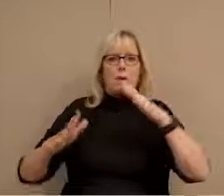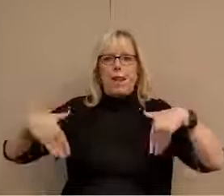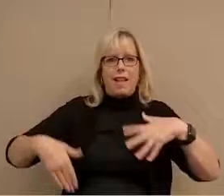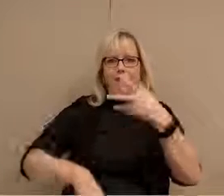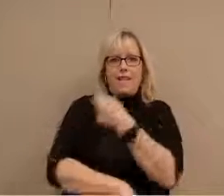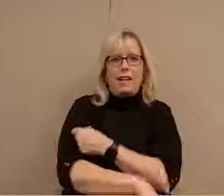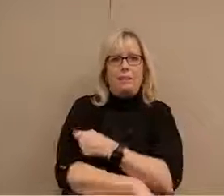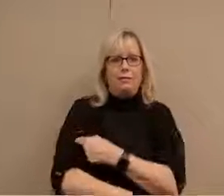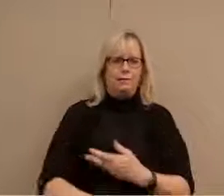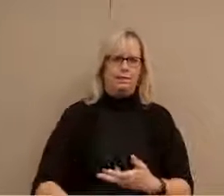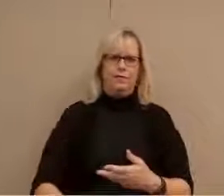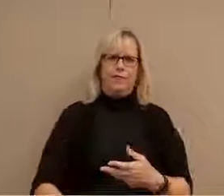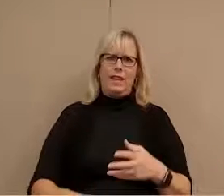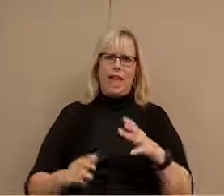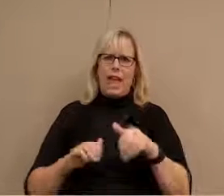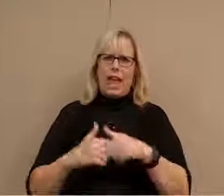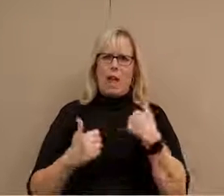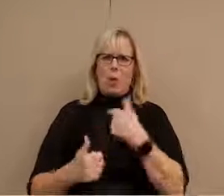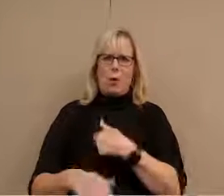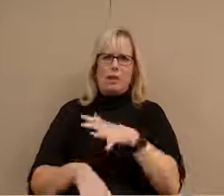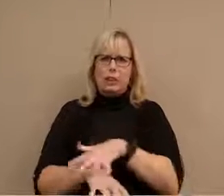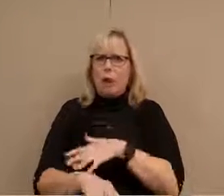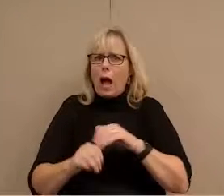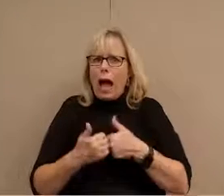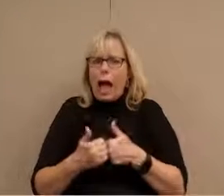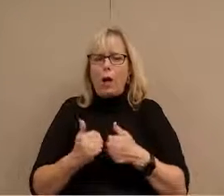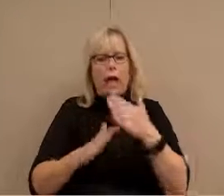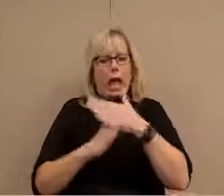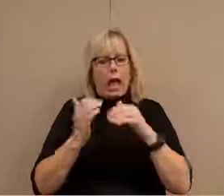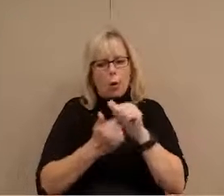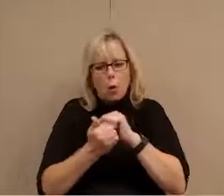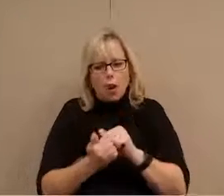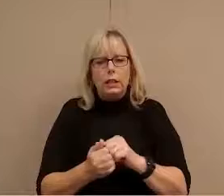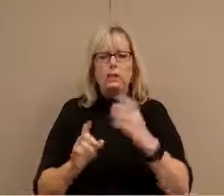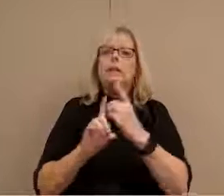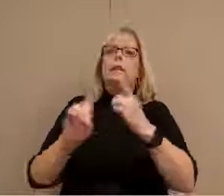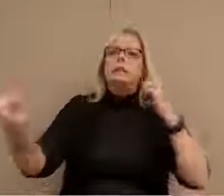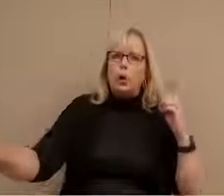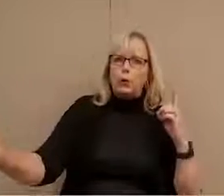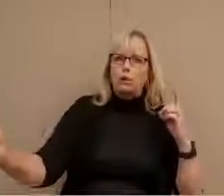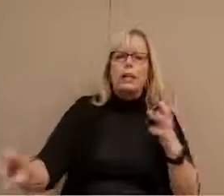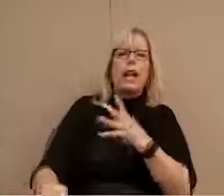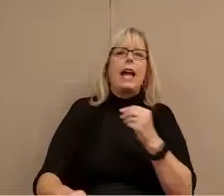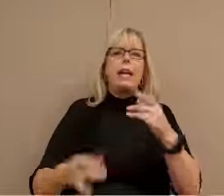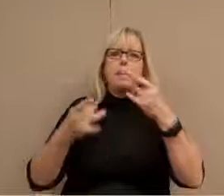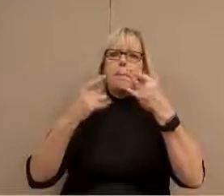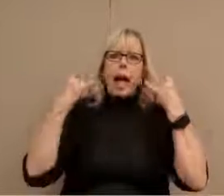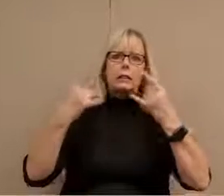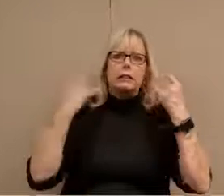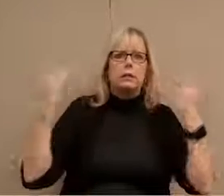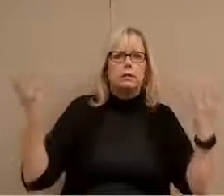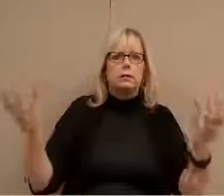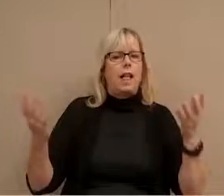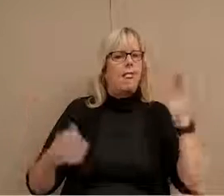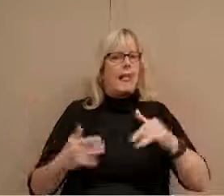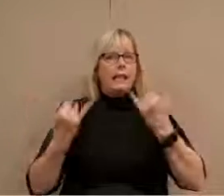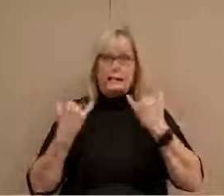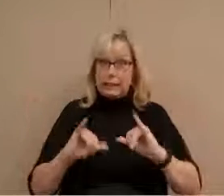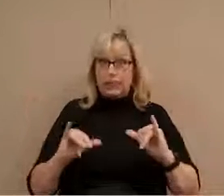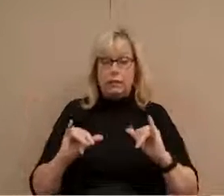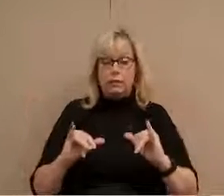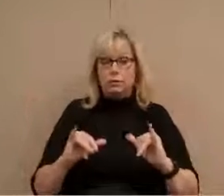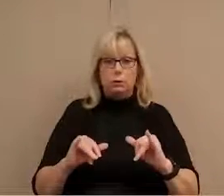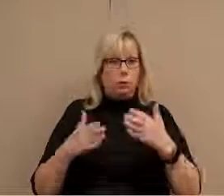And Mike, the way we slowed it before was we washed our hands, we watched our social distance, and we wore our masks. Yep. That's still a way